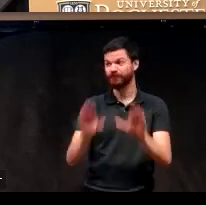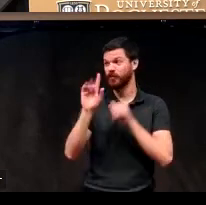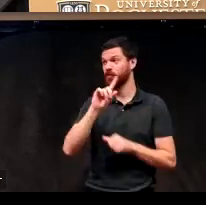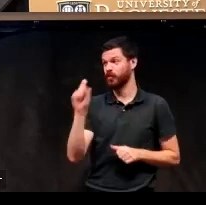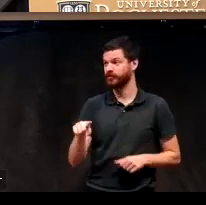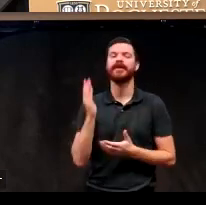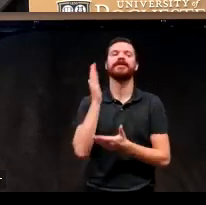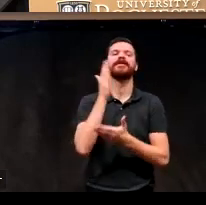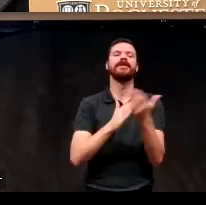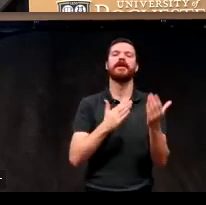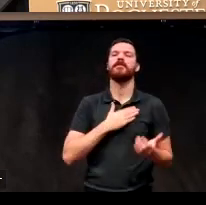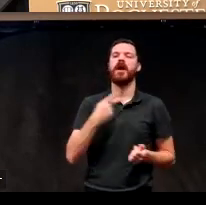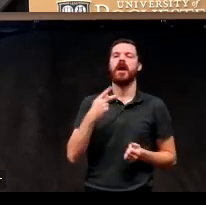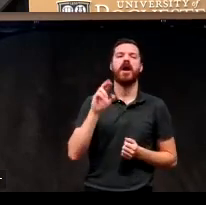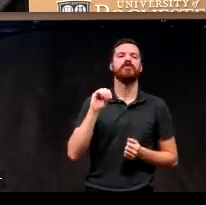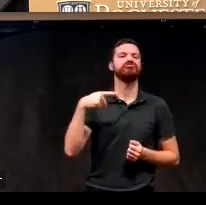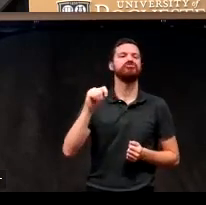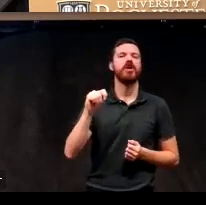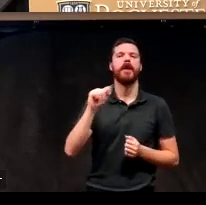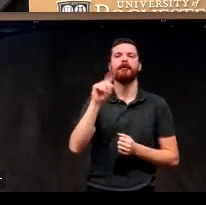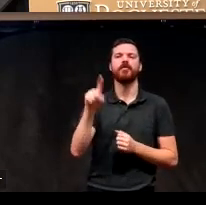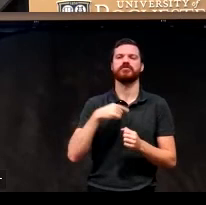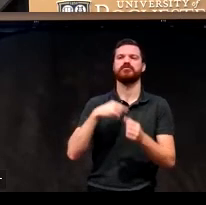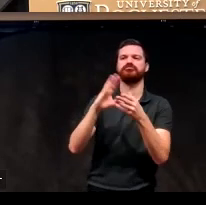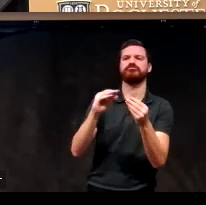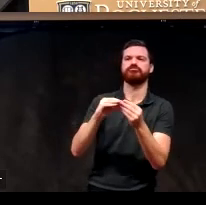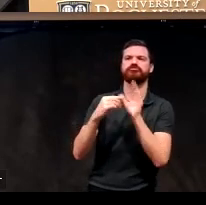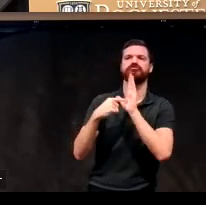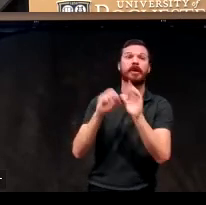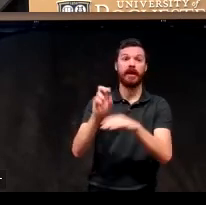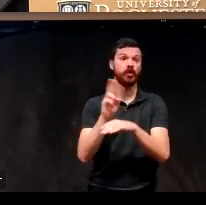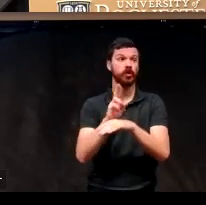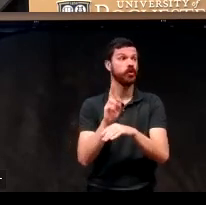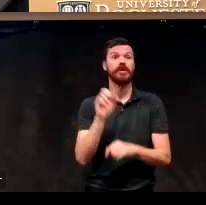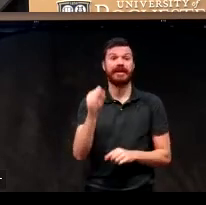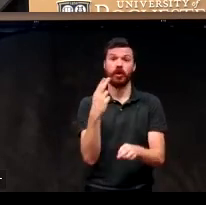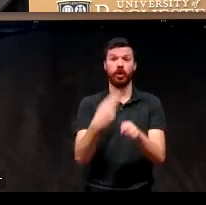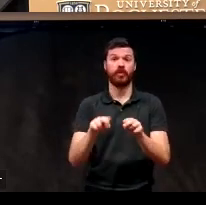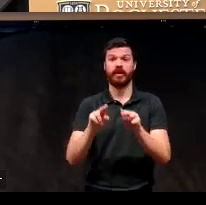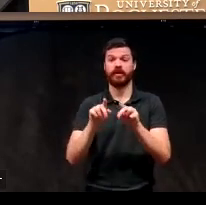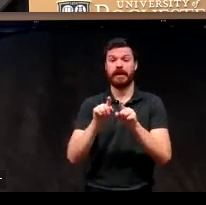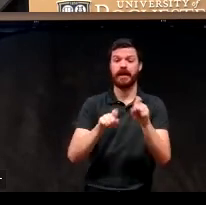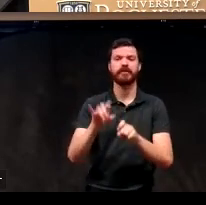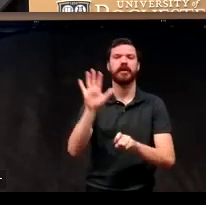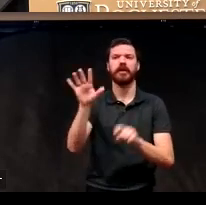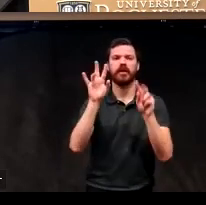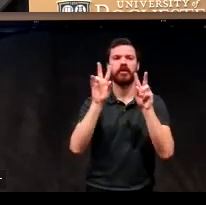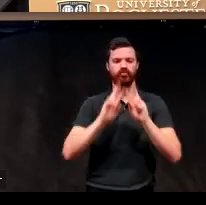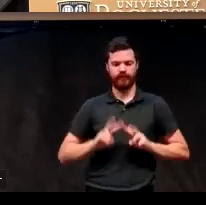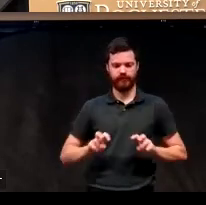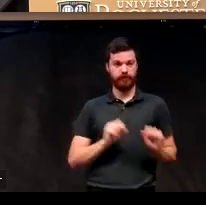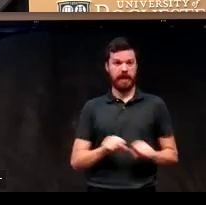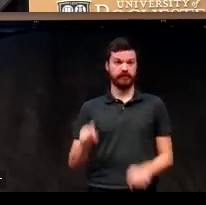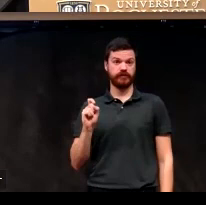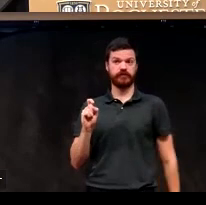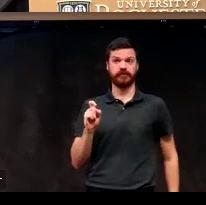the prompts that I gave you earlier can be used, right? So you can do a quick assessment of reflective capacity and you